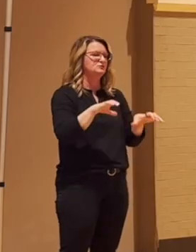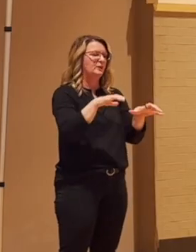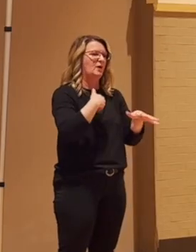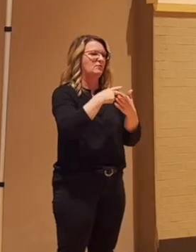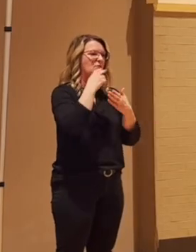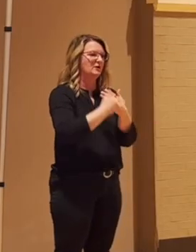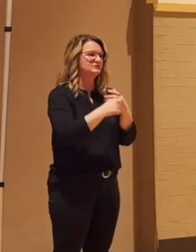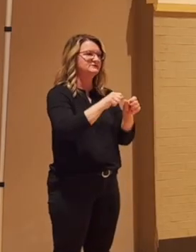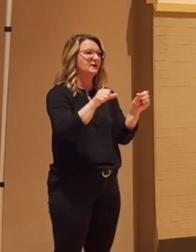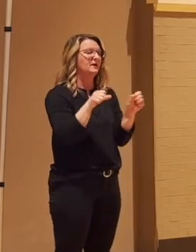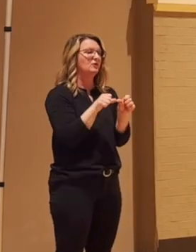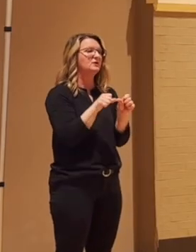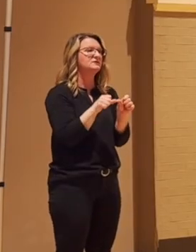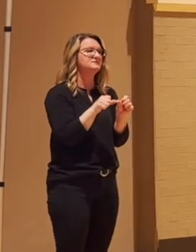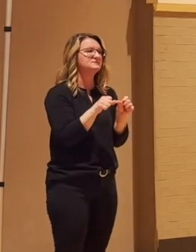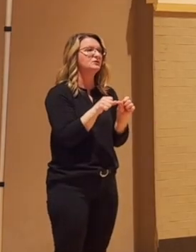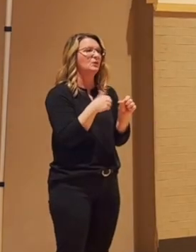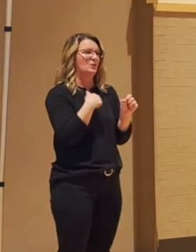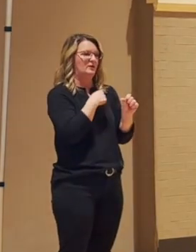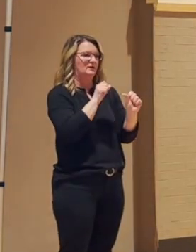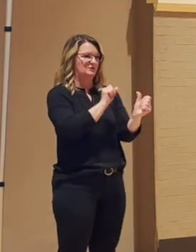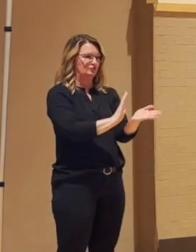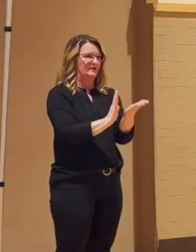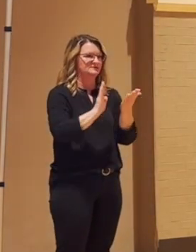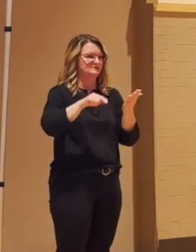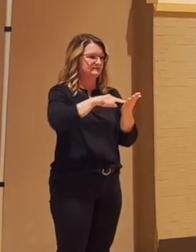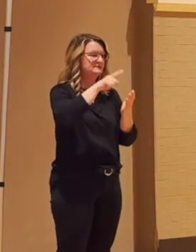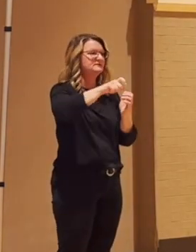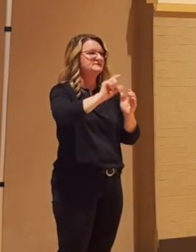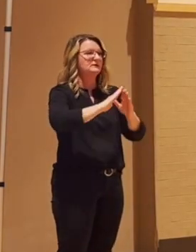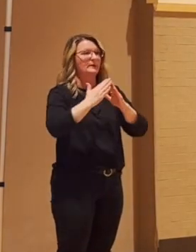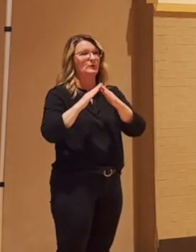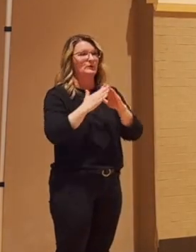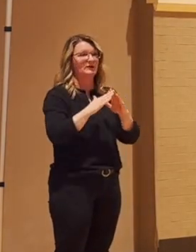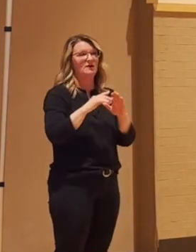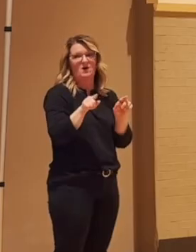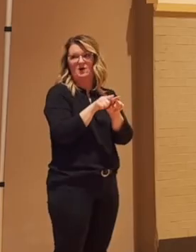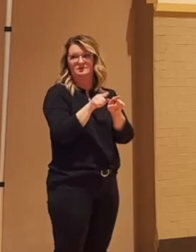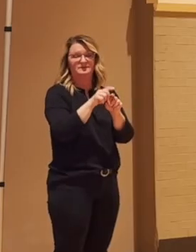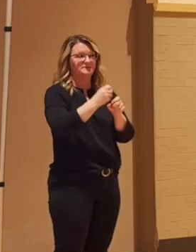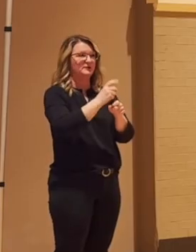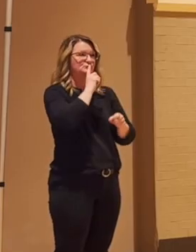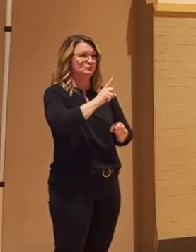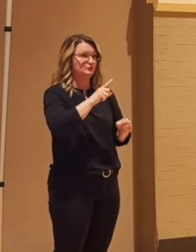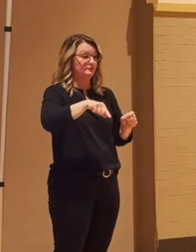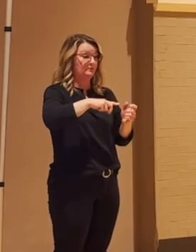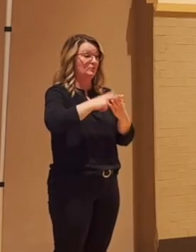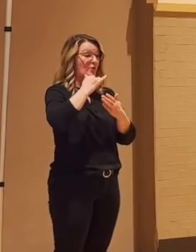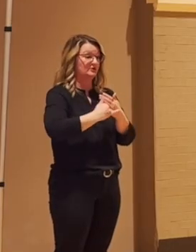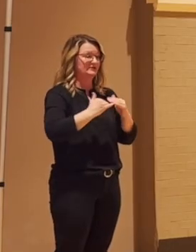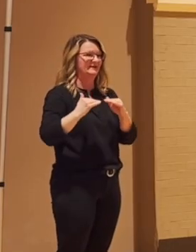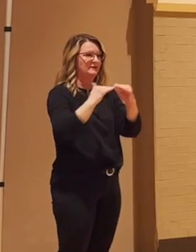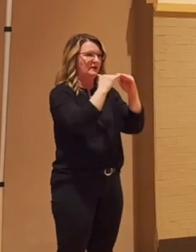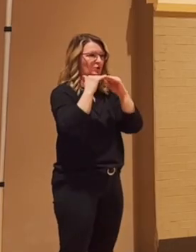in areas where we are addressing the needs of the community, but also making sure that those projects are